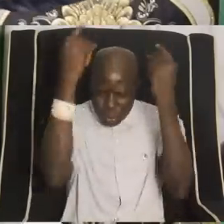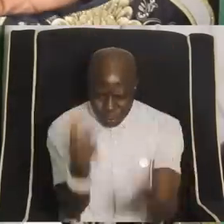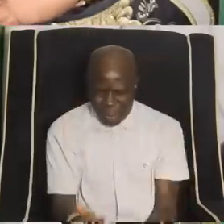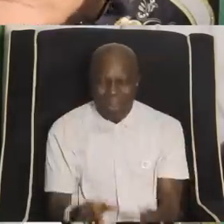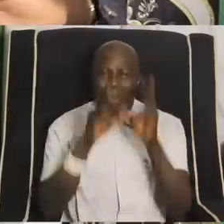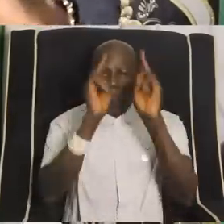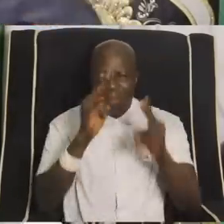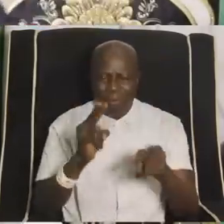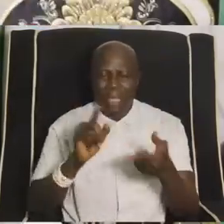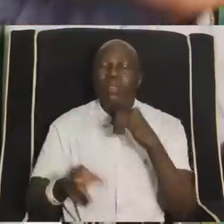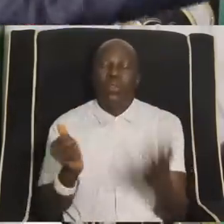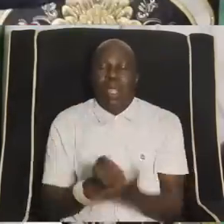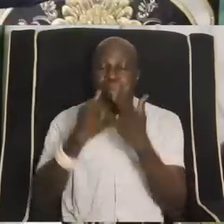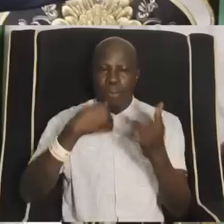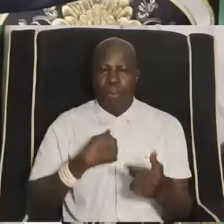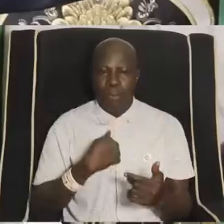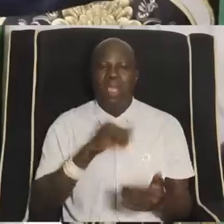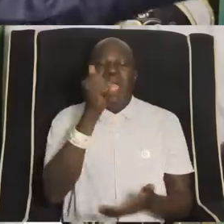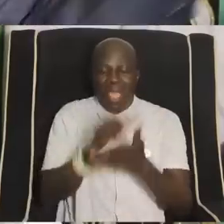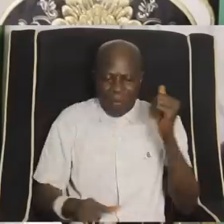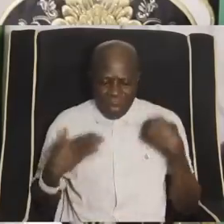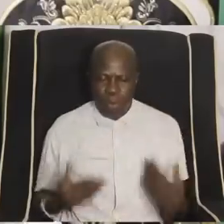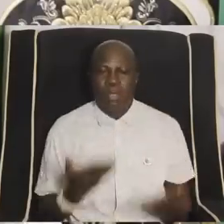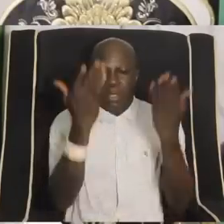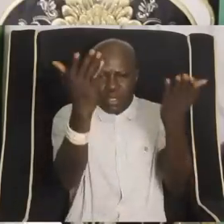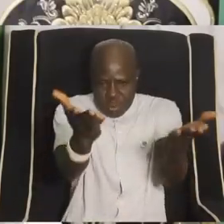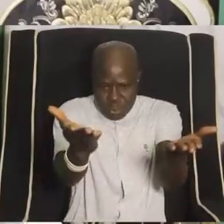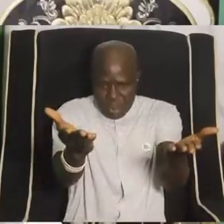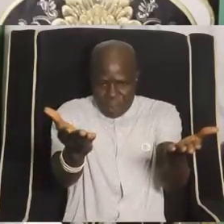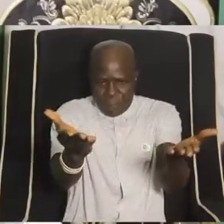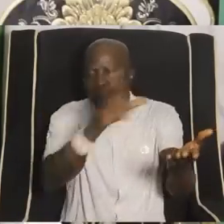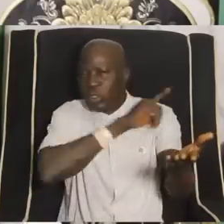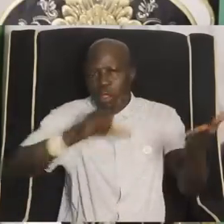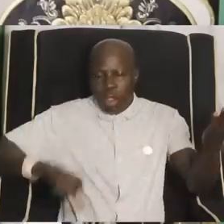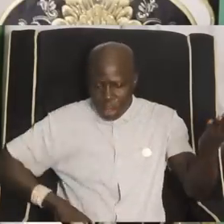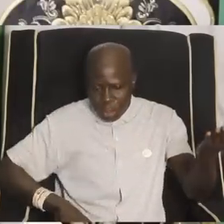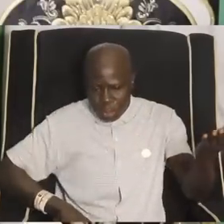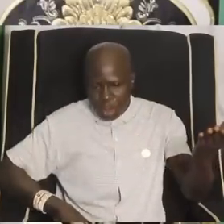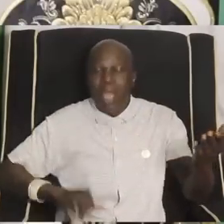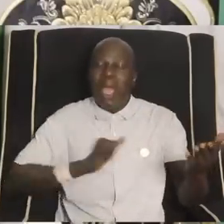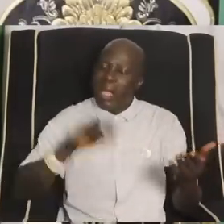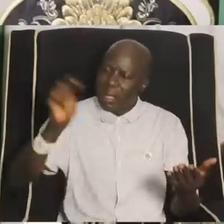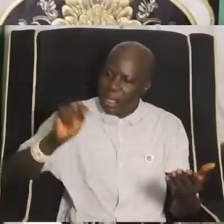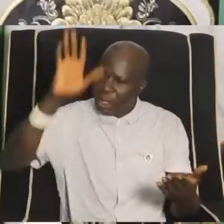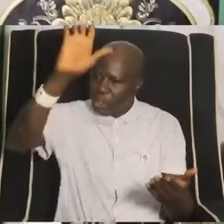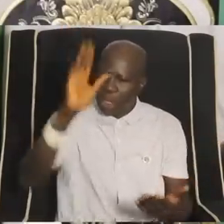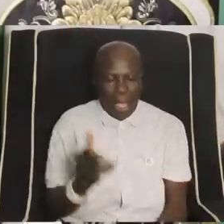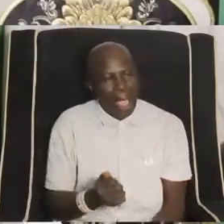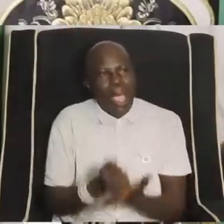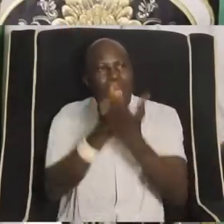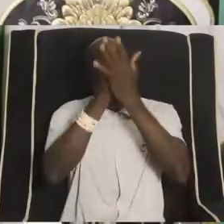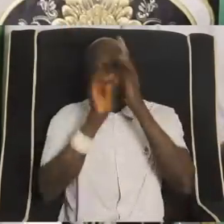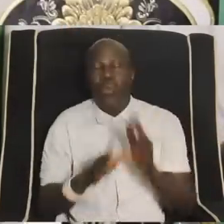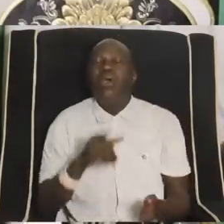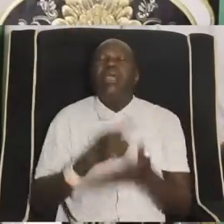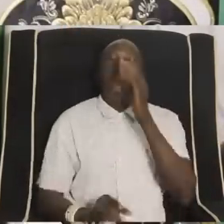talking about. Lord, be in me to help me. Everybody, tell us everybody, put your hands on my table. Lord, I need you. Come give